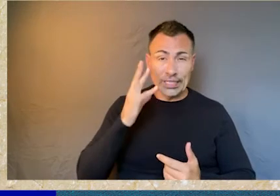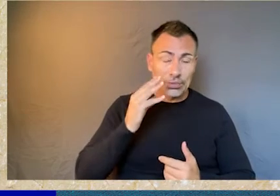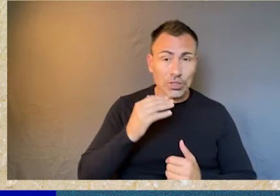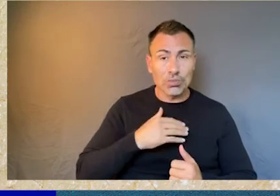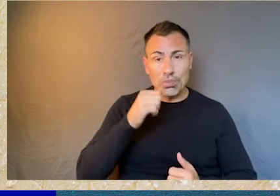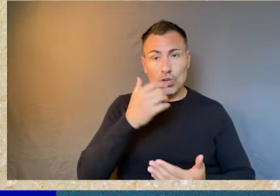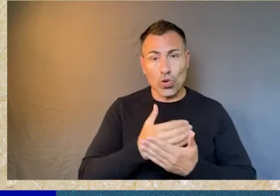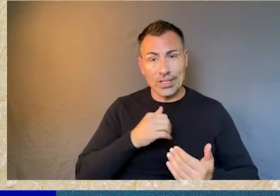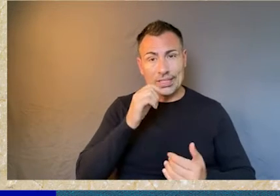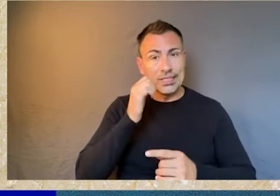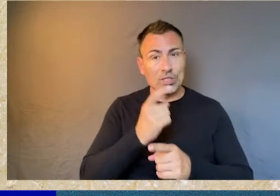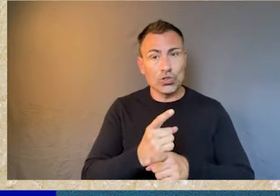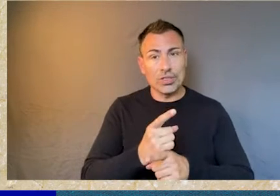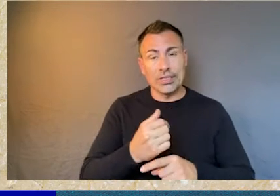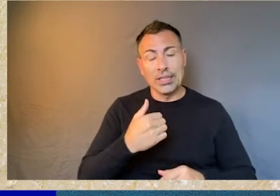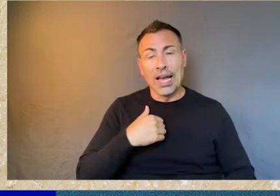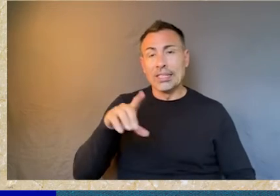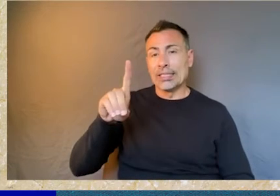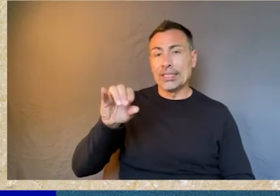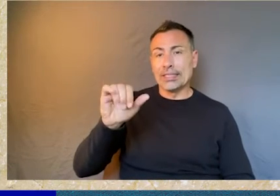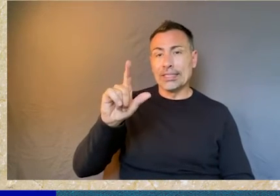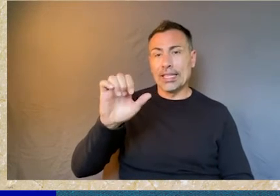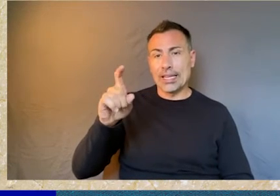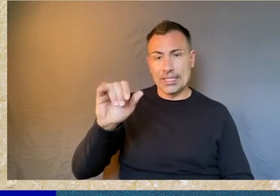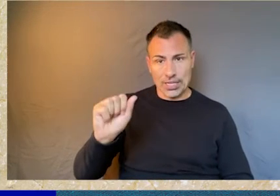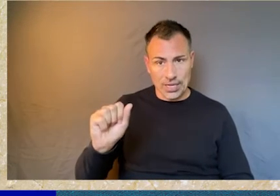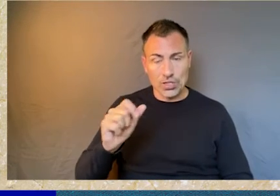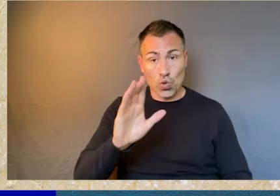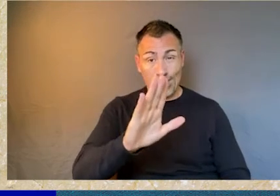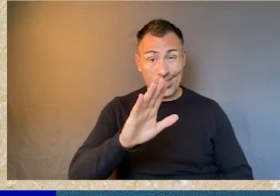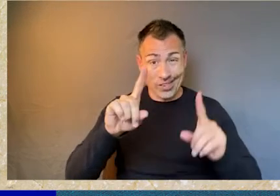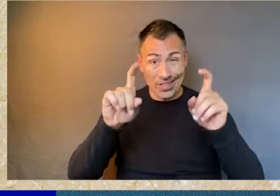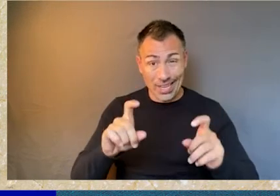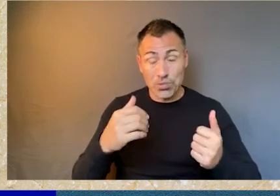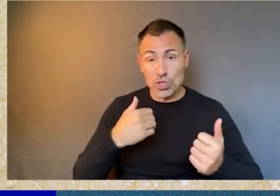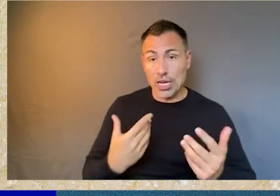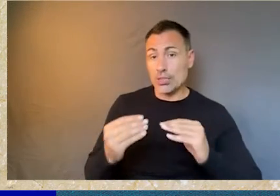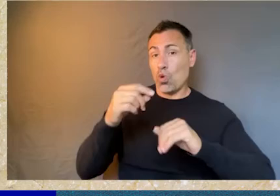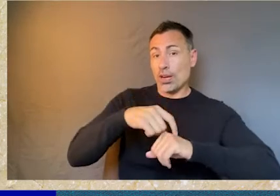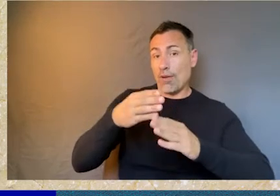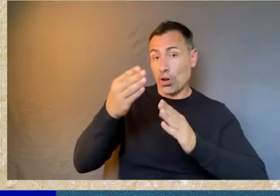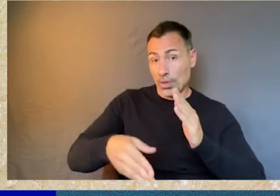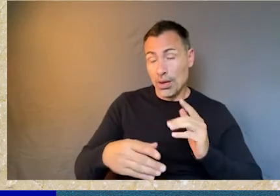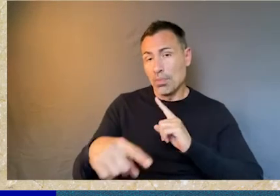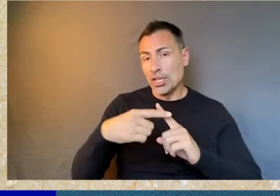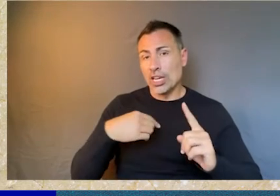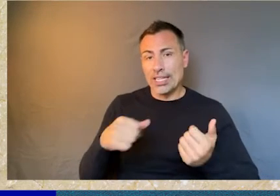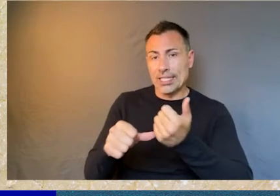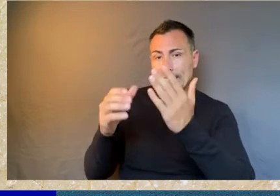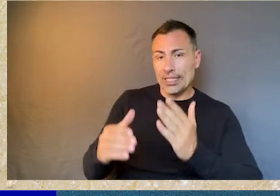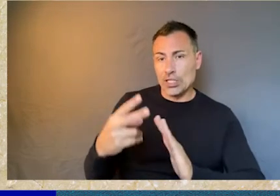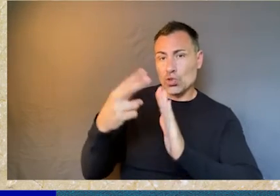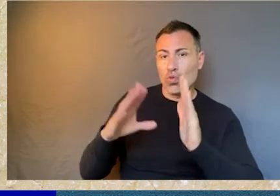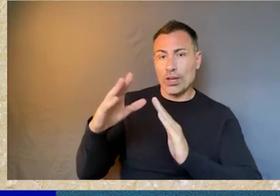with more time to read and complete reading comprehension exams, an assistant to read her math questions out loud to her, and